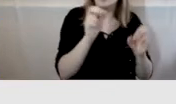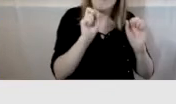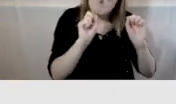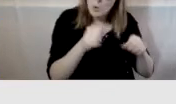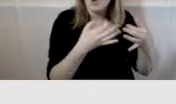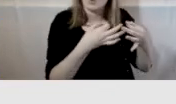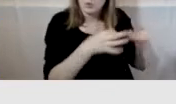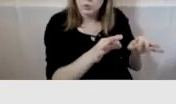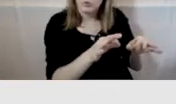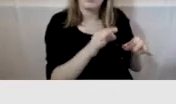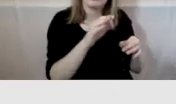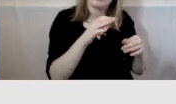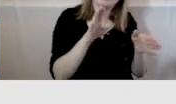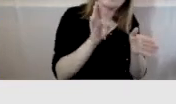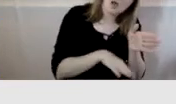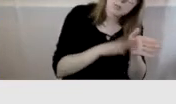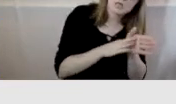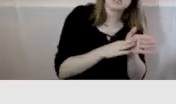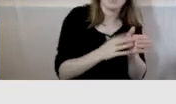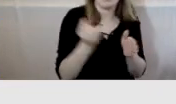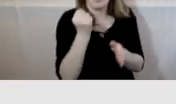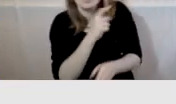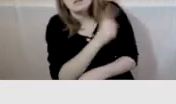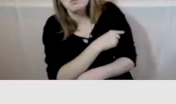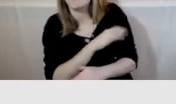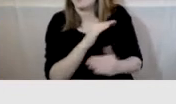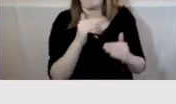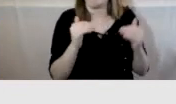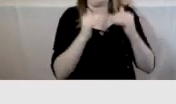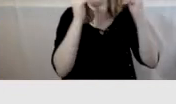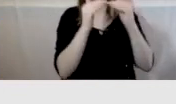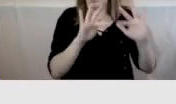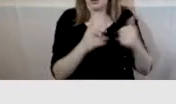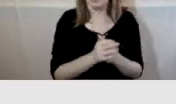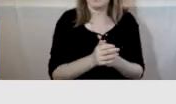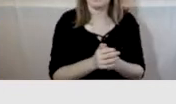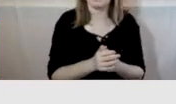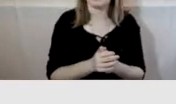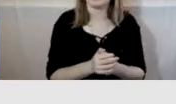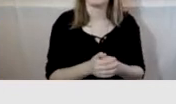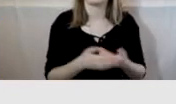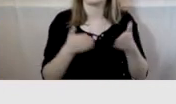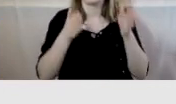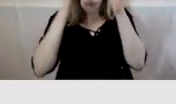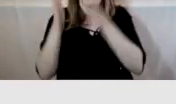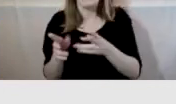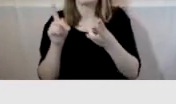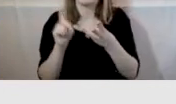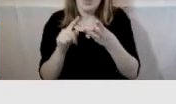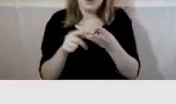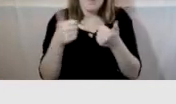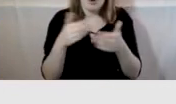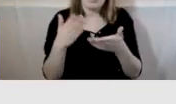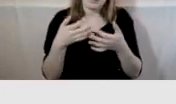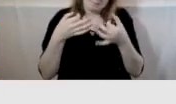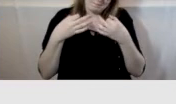the rest of the subjects which would like form students' kind of portfolio or their, you